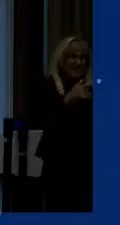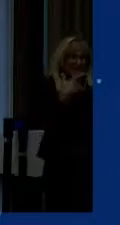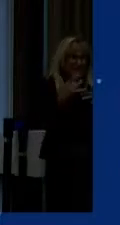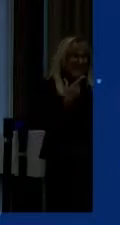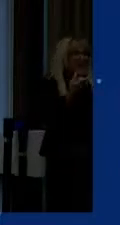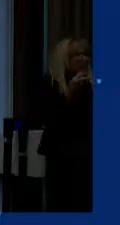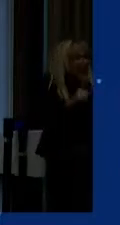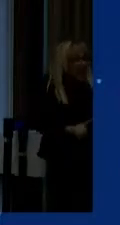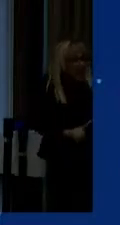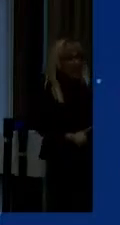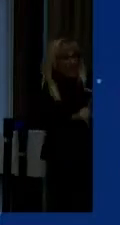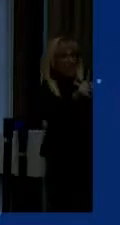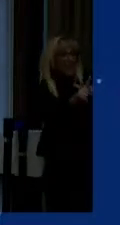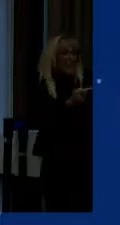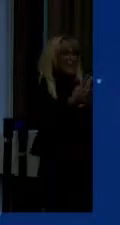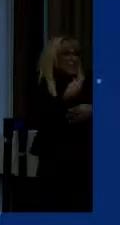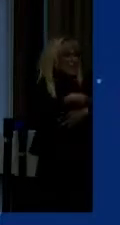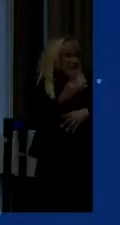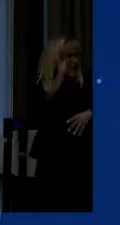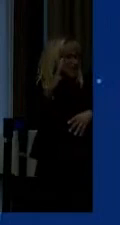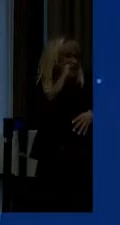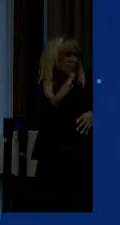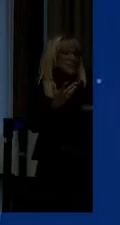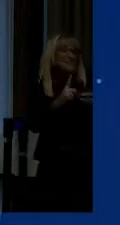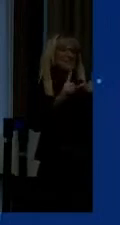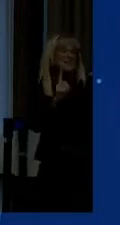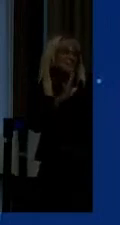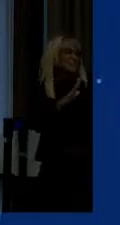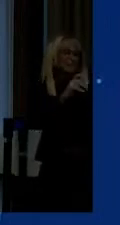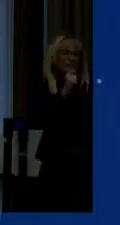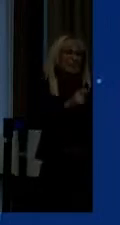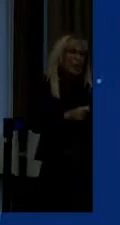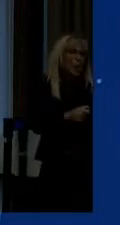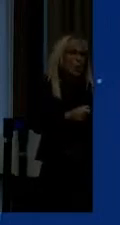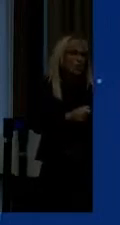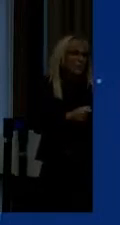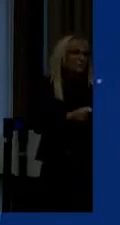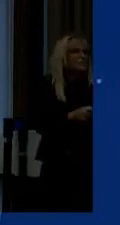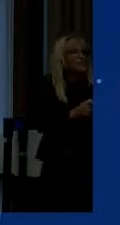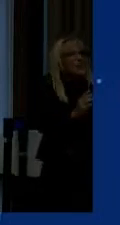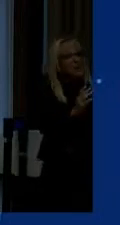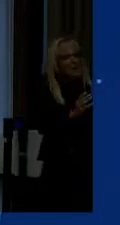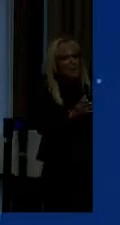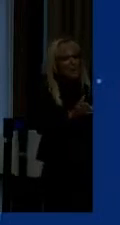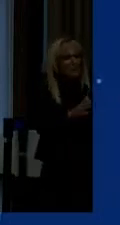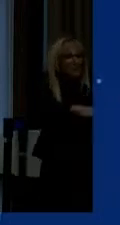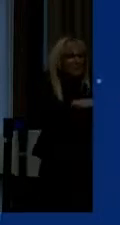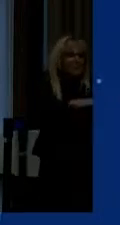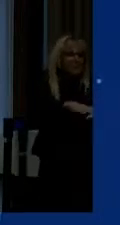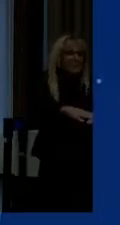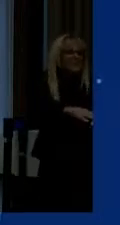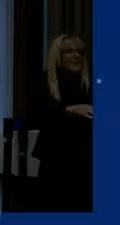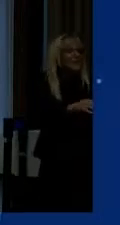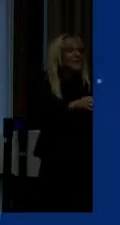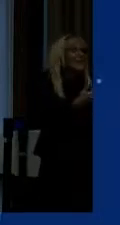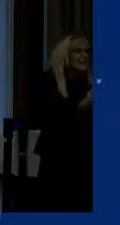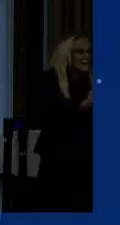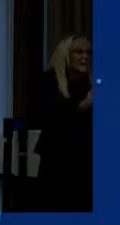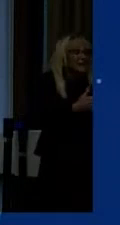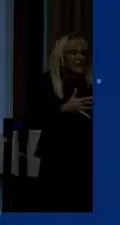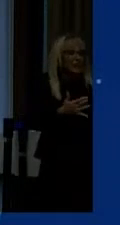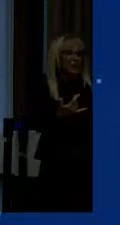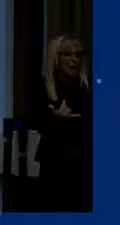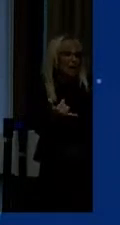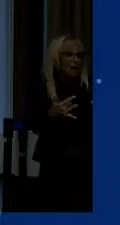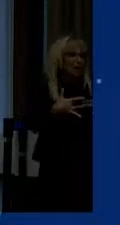it happened just a couple of days ago. So just, you know, light bulb moment, contemporary current events in school, you